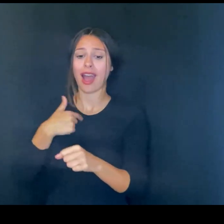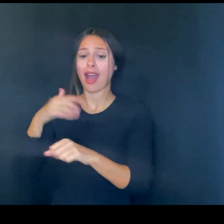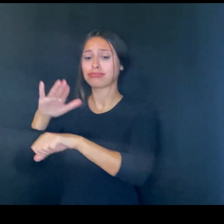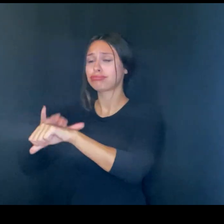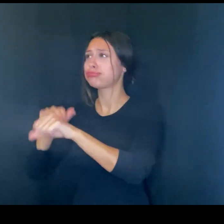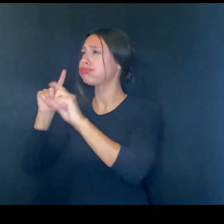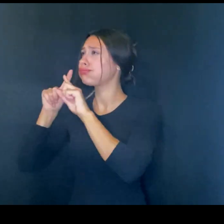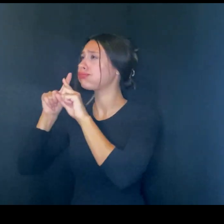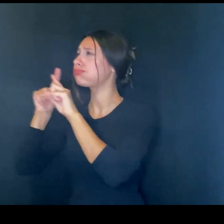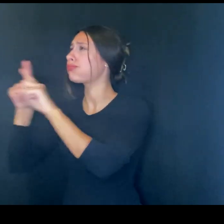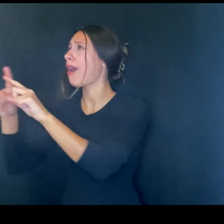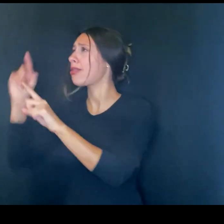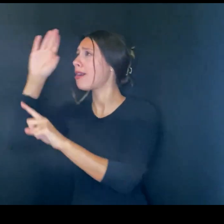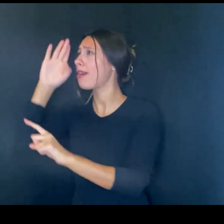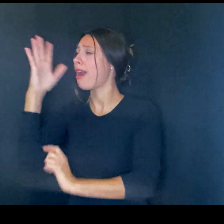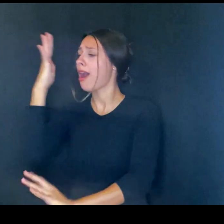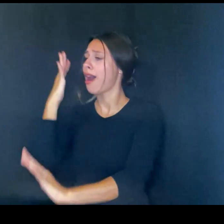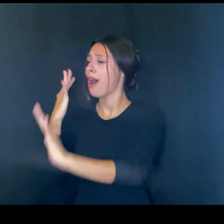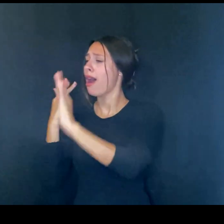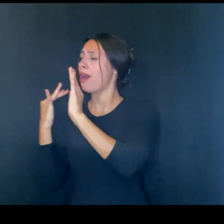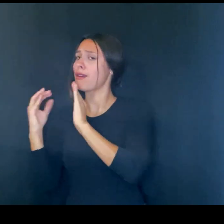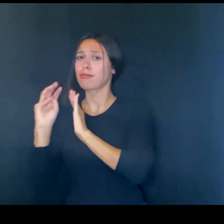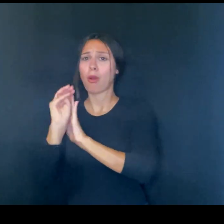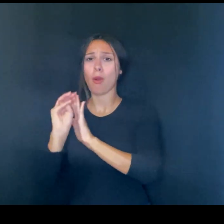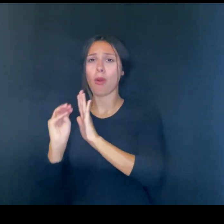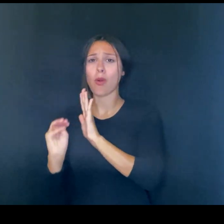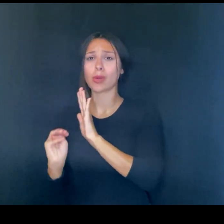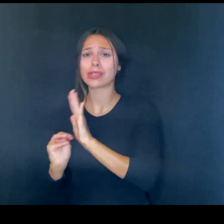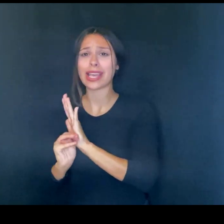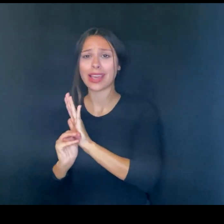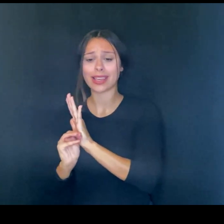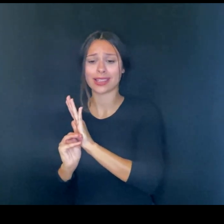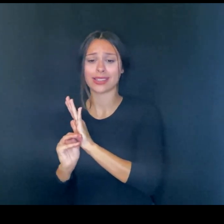covenant. I'm calling on the God of